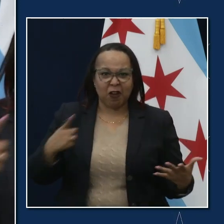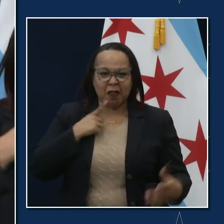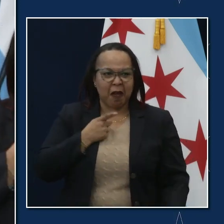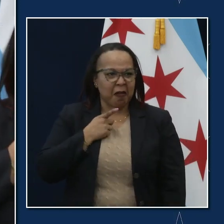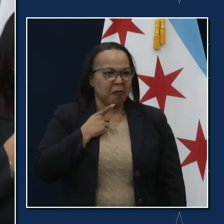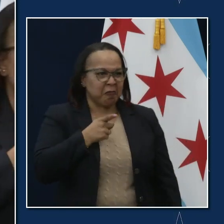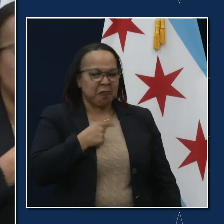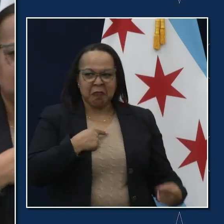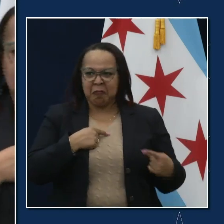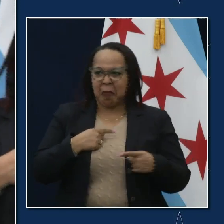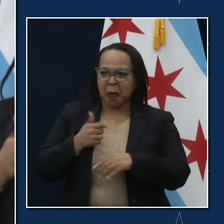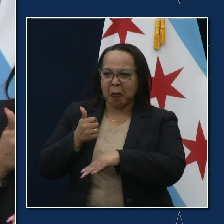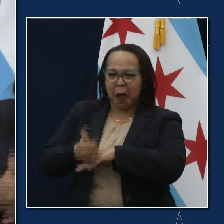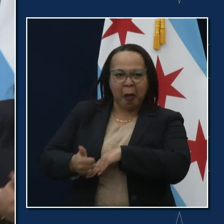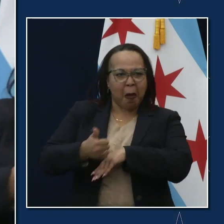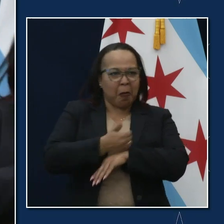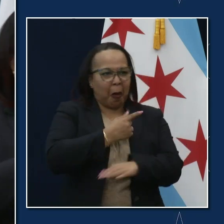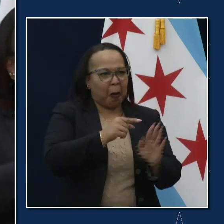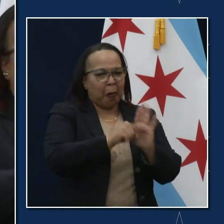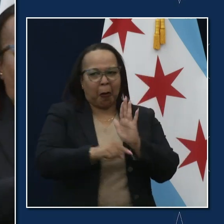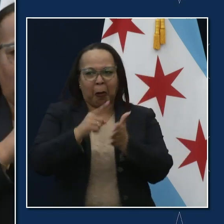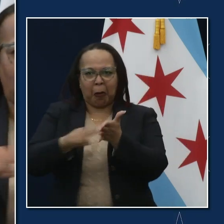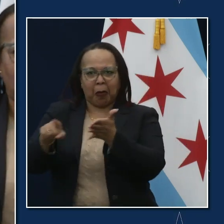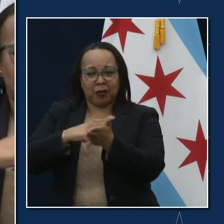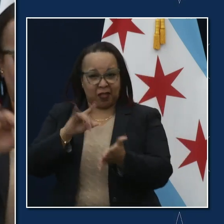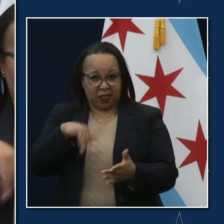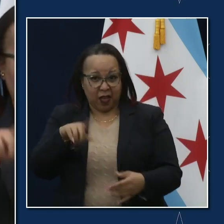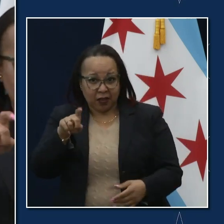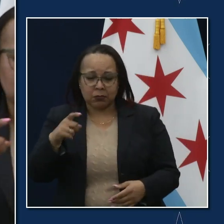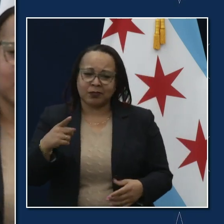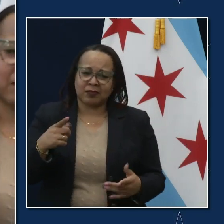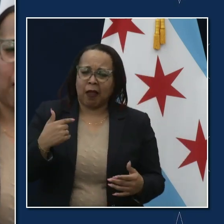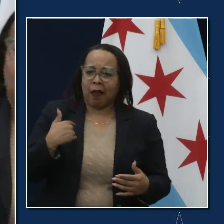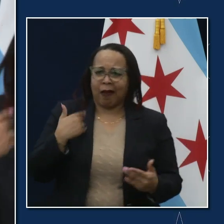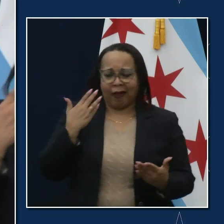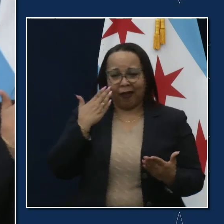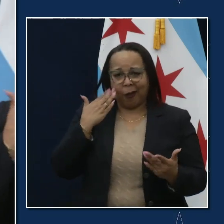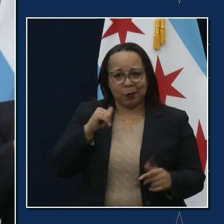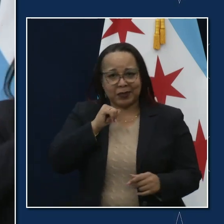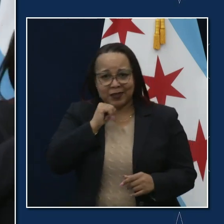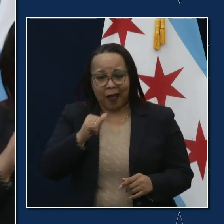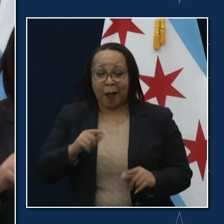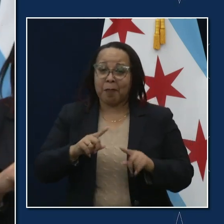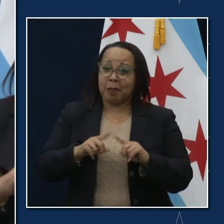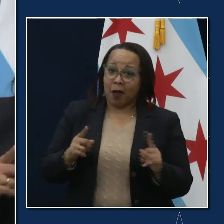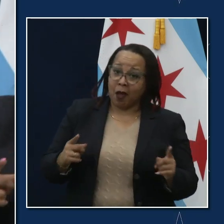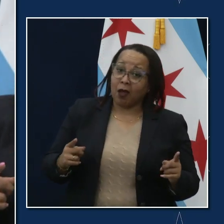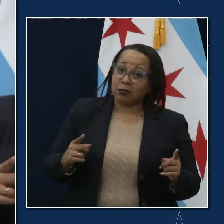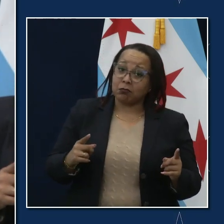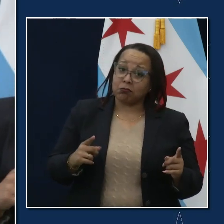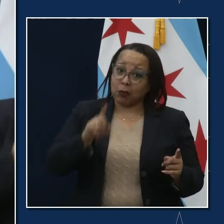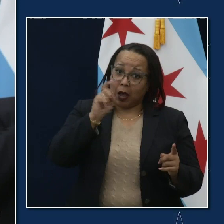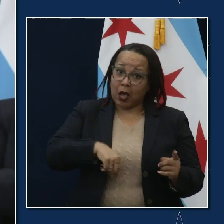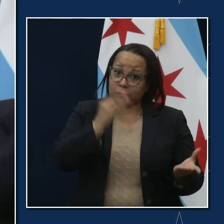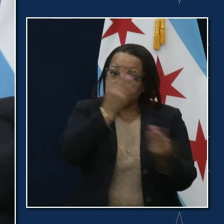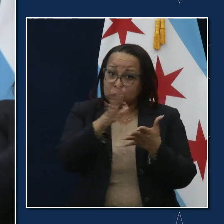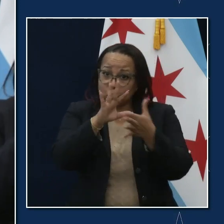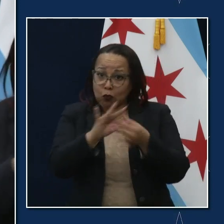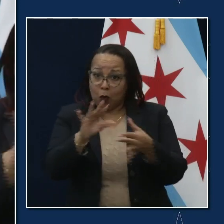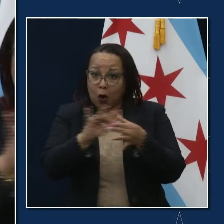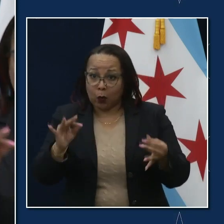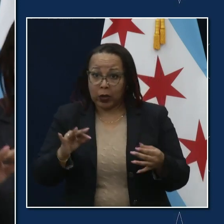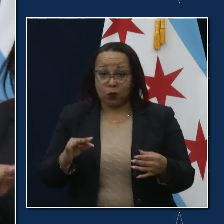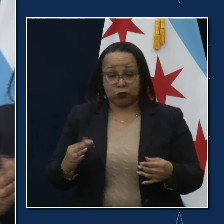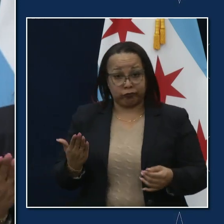Is it going to be kind of ugly? Well, I hope not. But there are stories to be told. When you put yourself